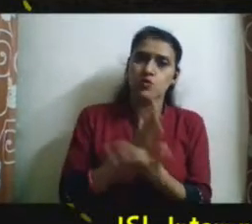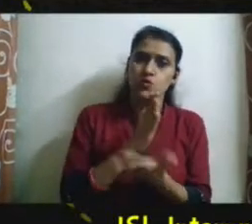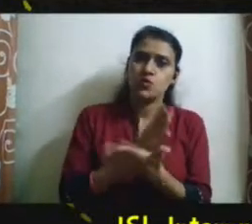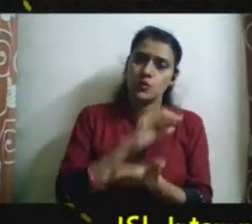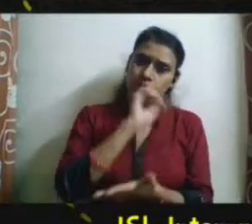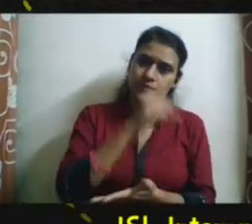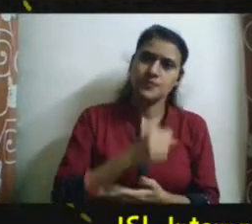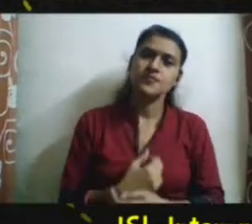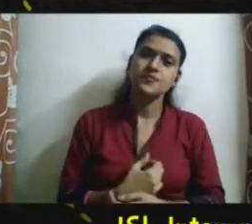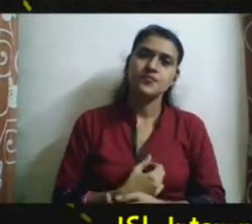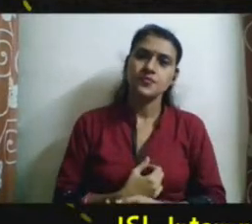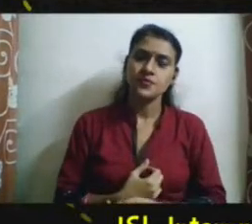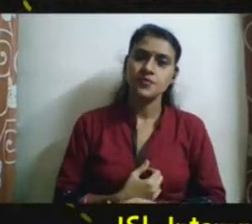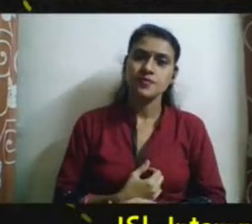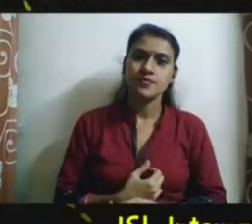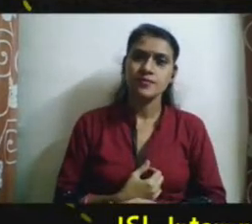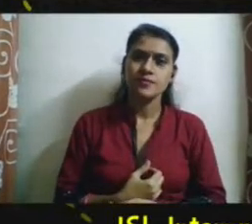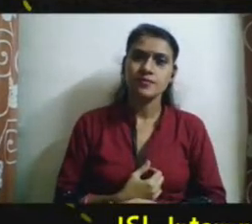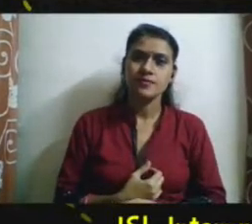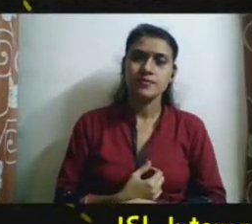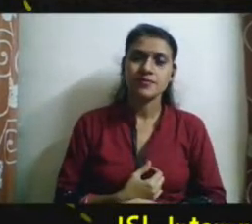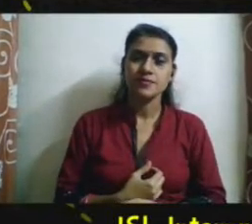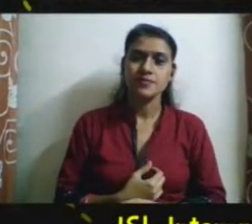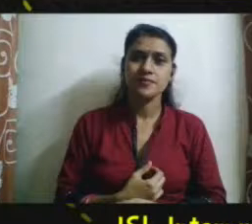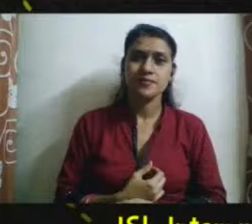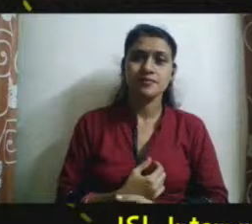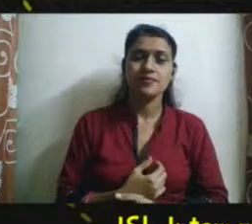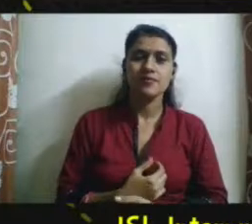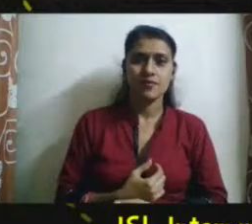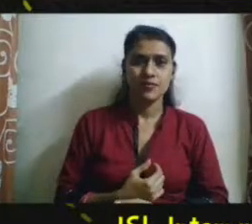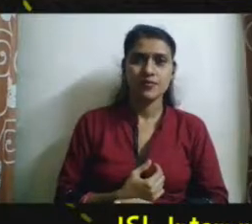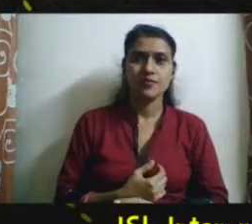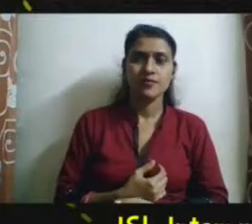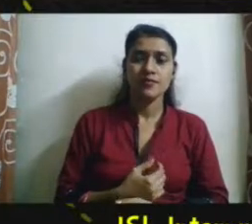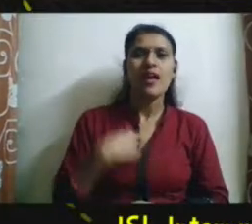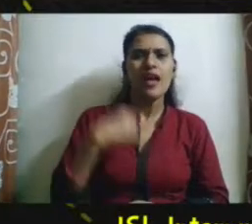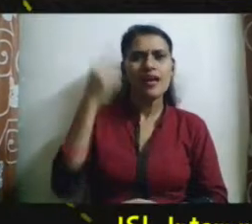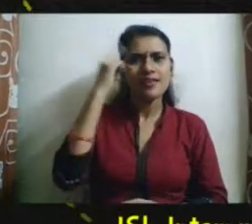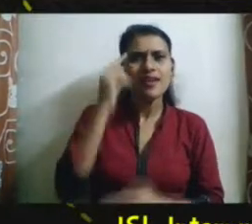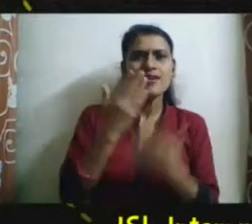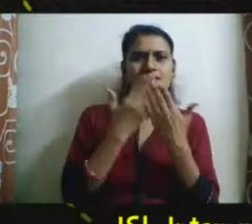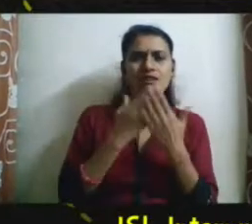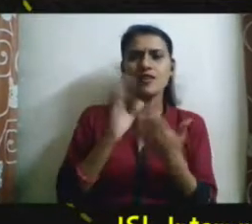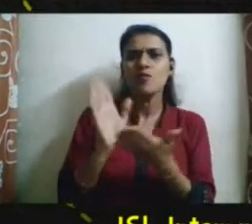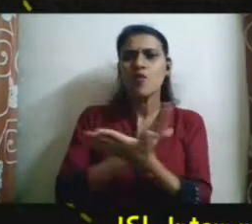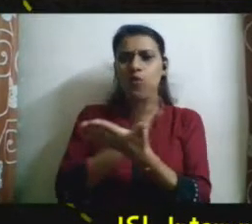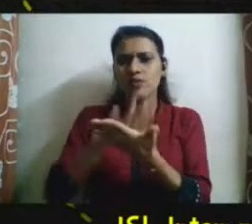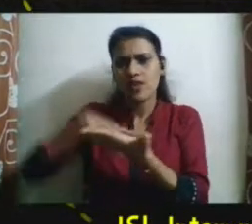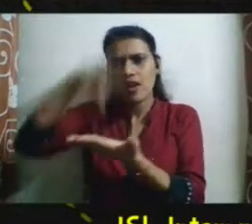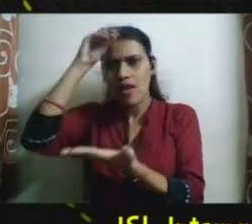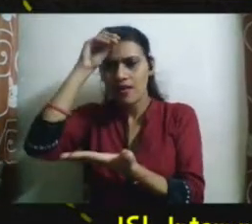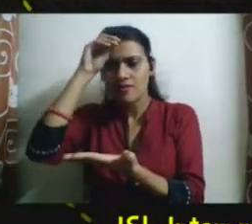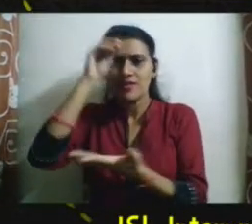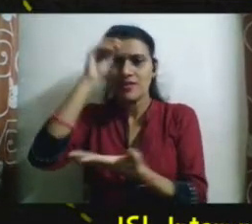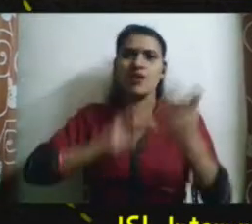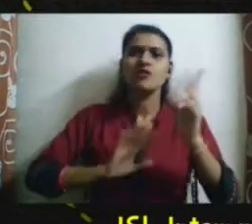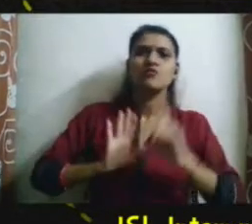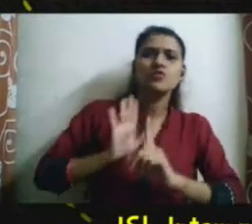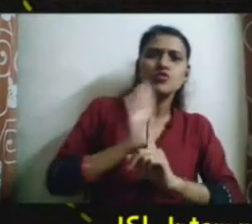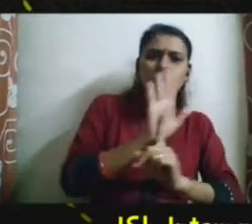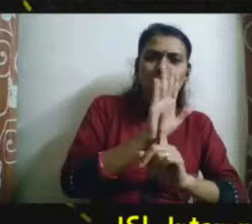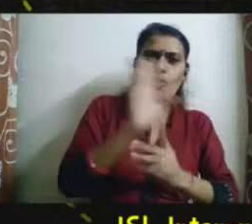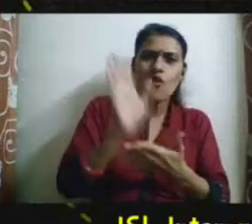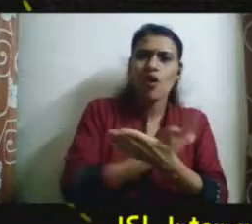speaking, I think the study of music and performance